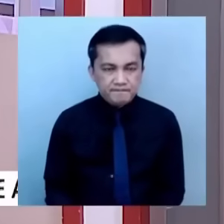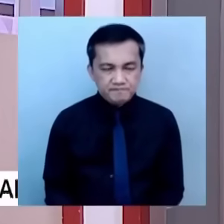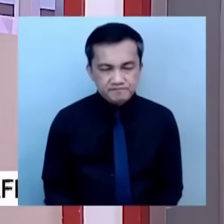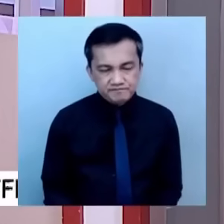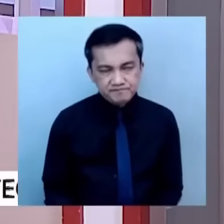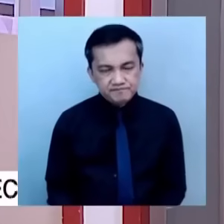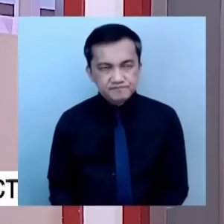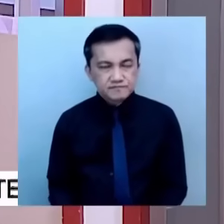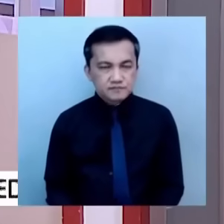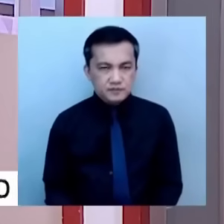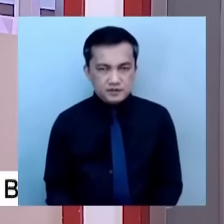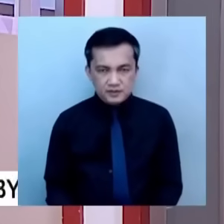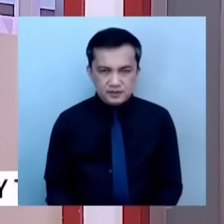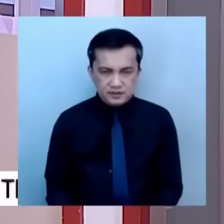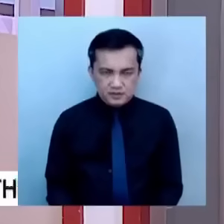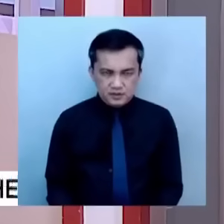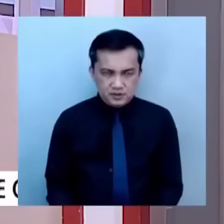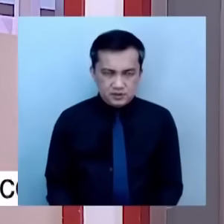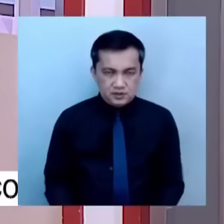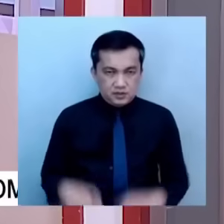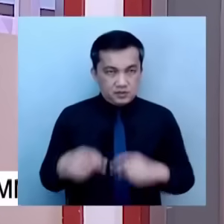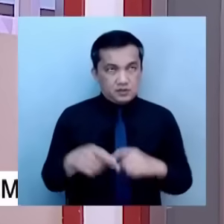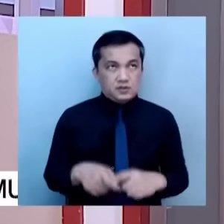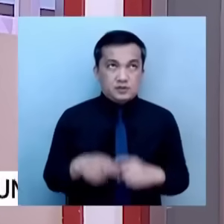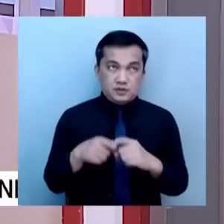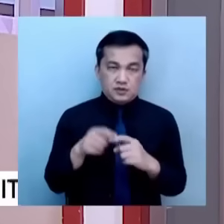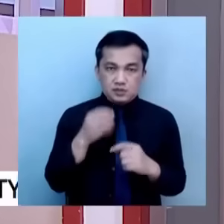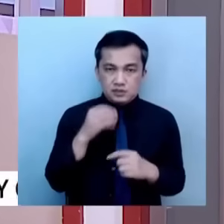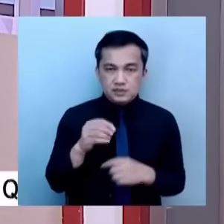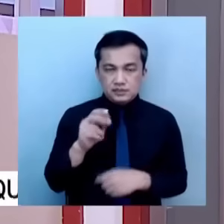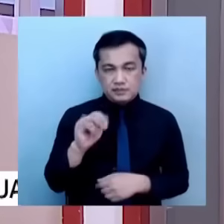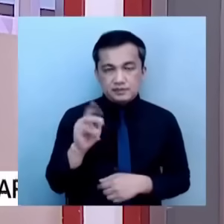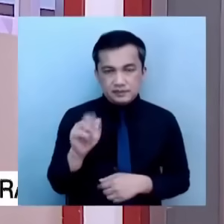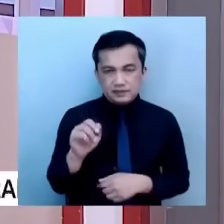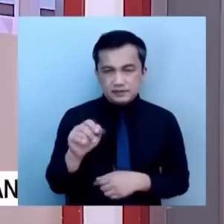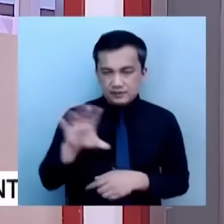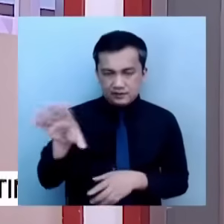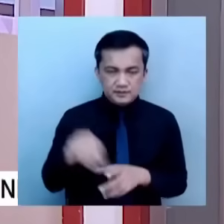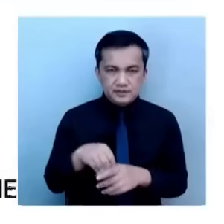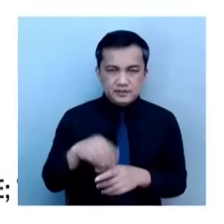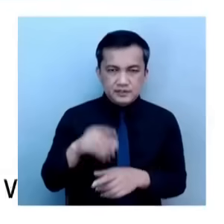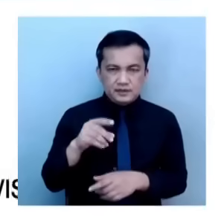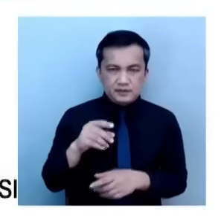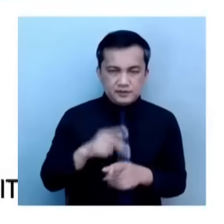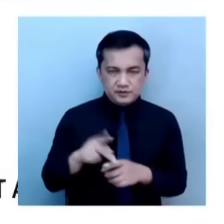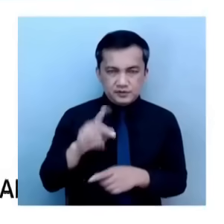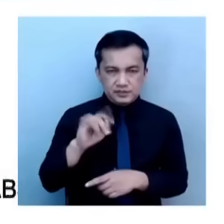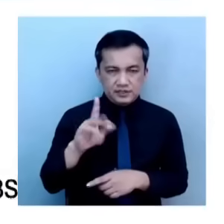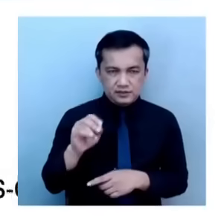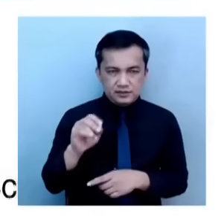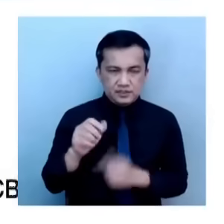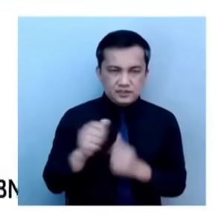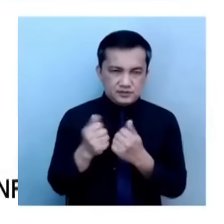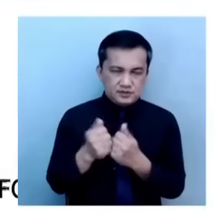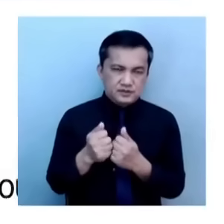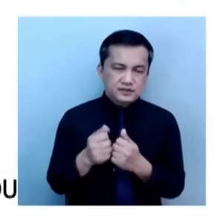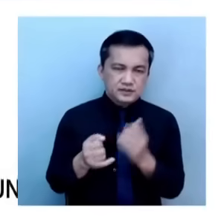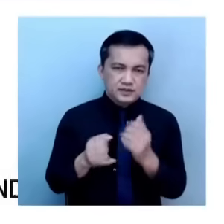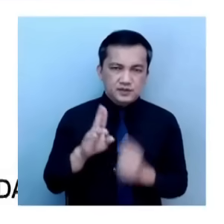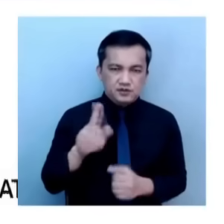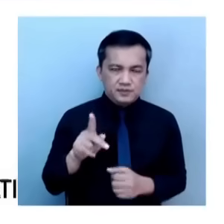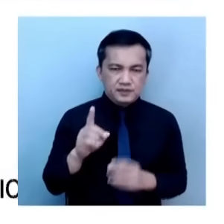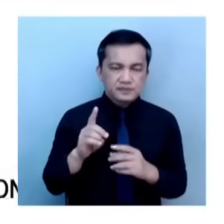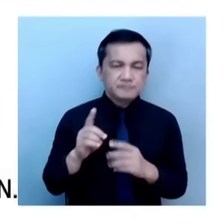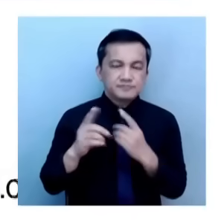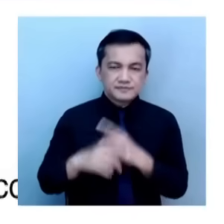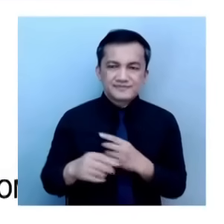the suspended order slapped on SMNI, we're now joined by Professor Danilo Arao. He's an Associate Professor of Journalism in UP Diliman. First of all, Merry